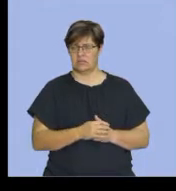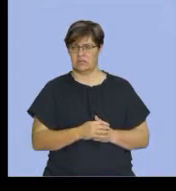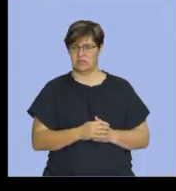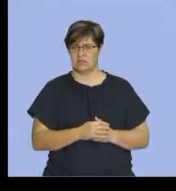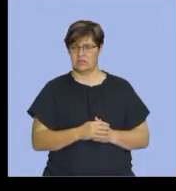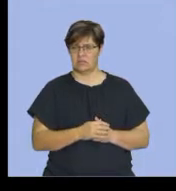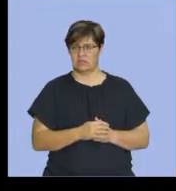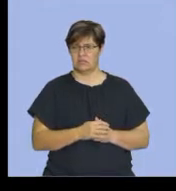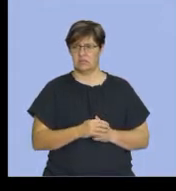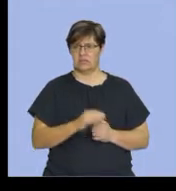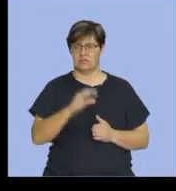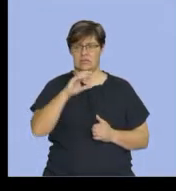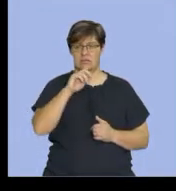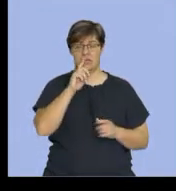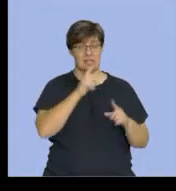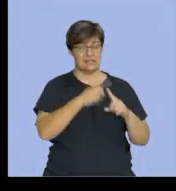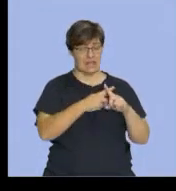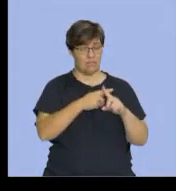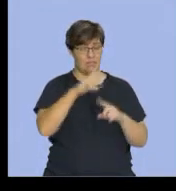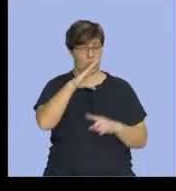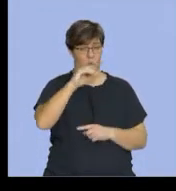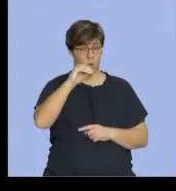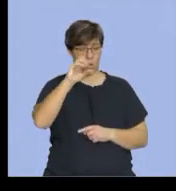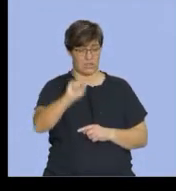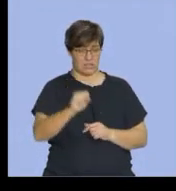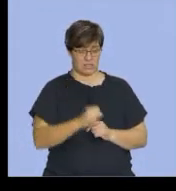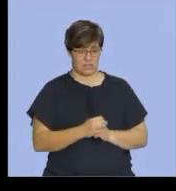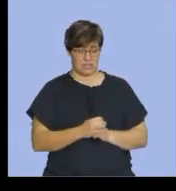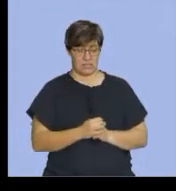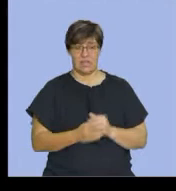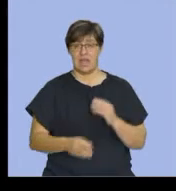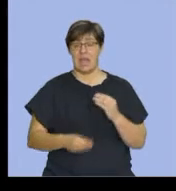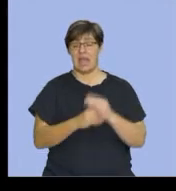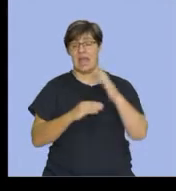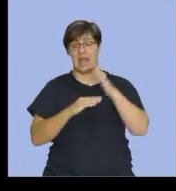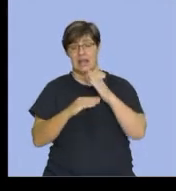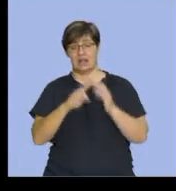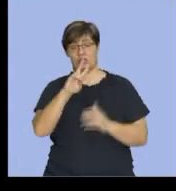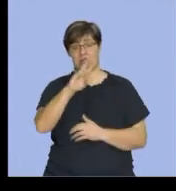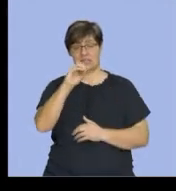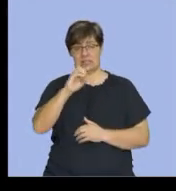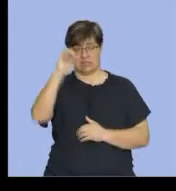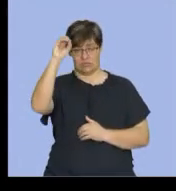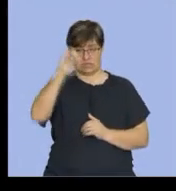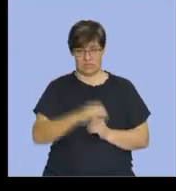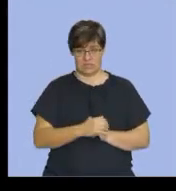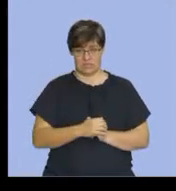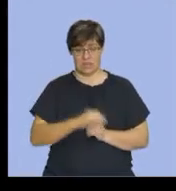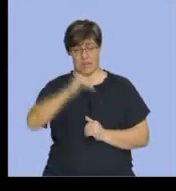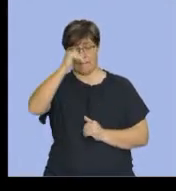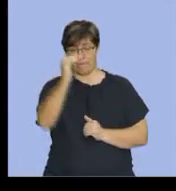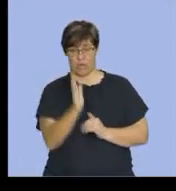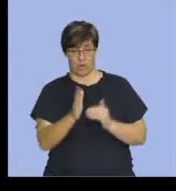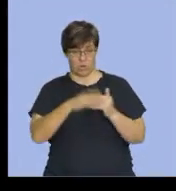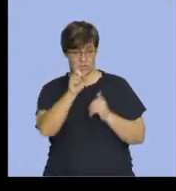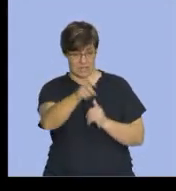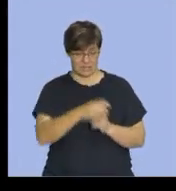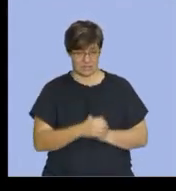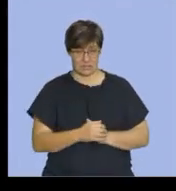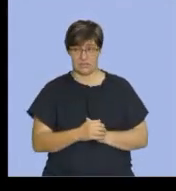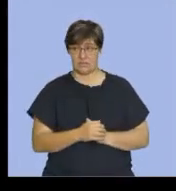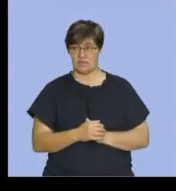Okay, 120 times cos, and our angle was 20 degrees. Don't forget to close your bracket.